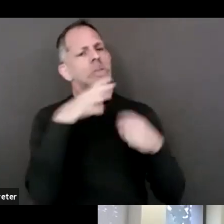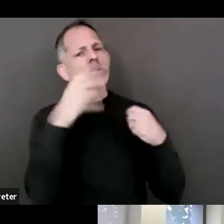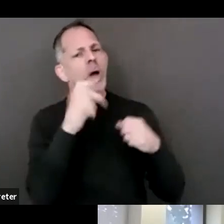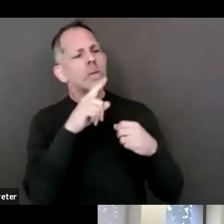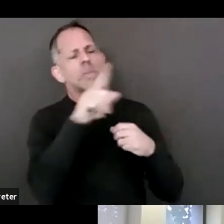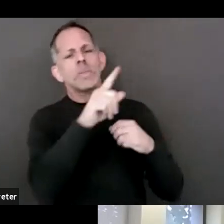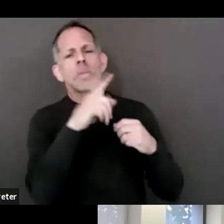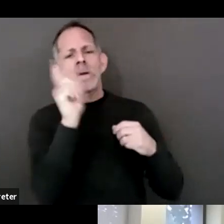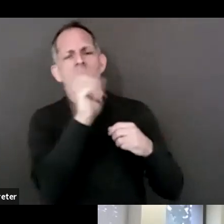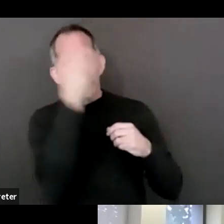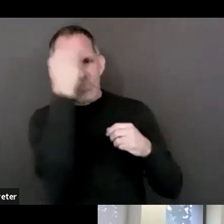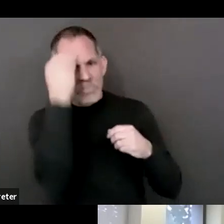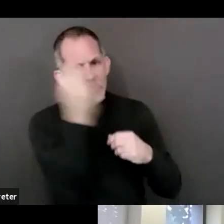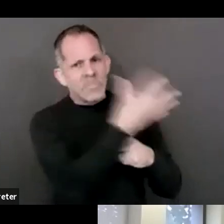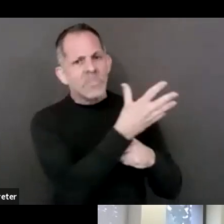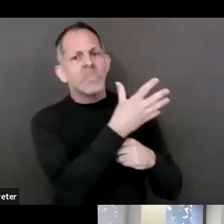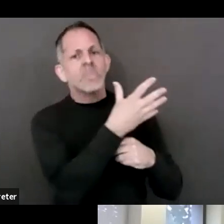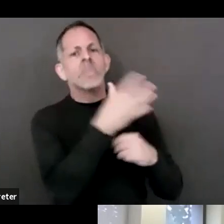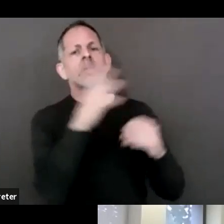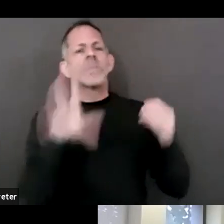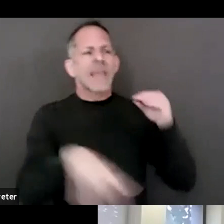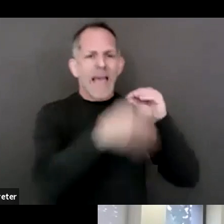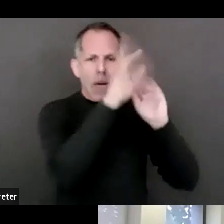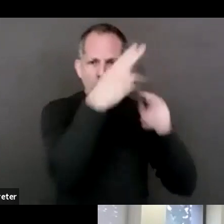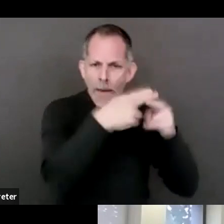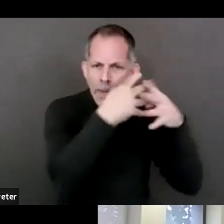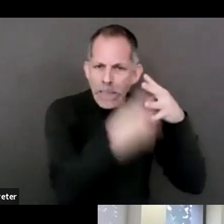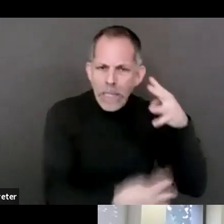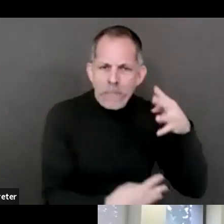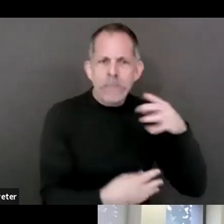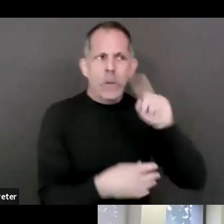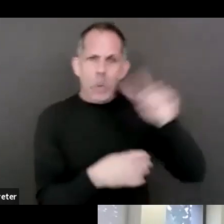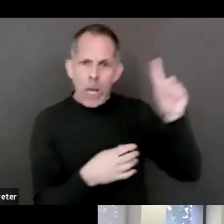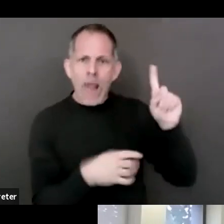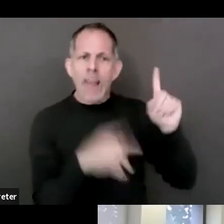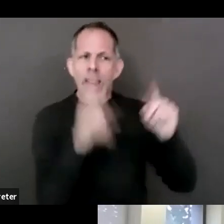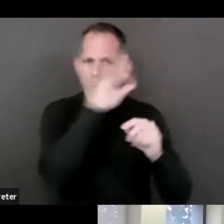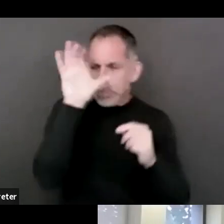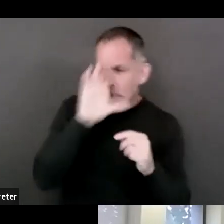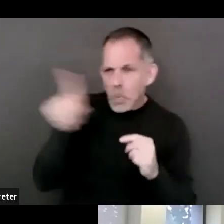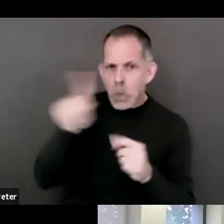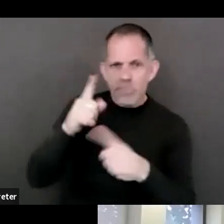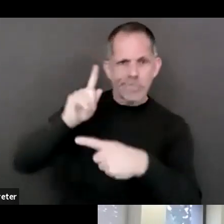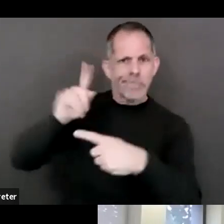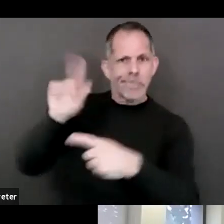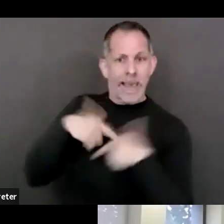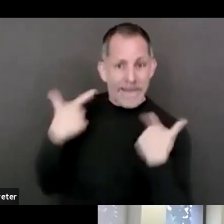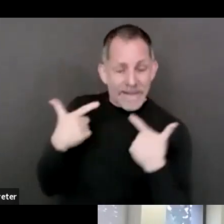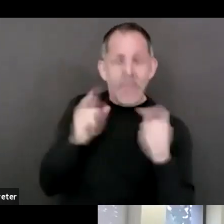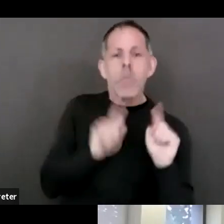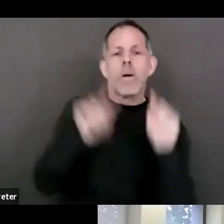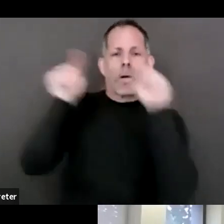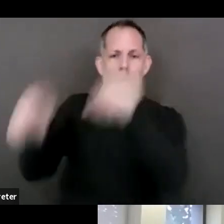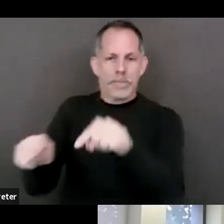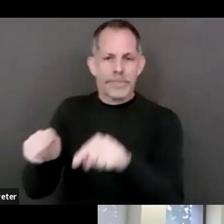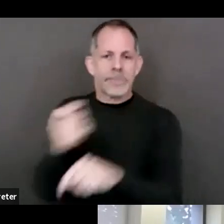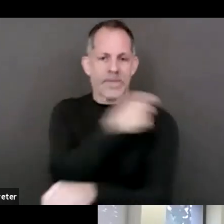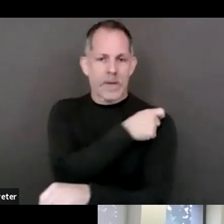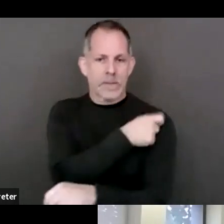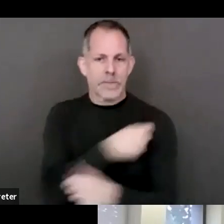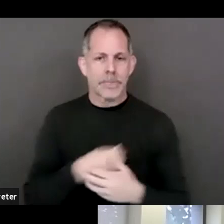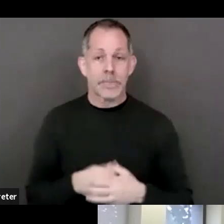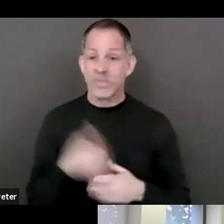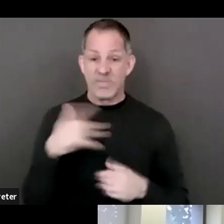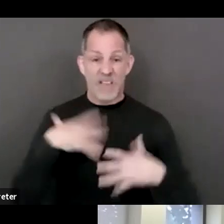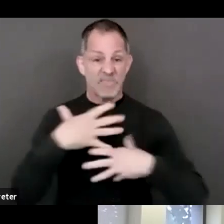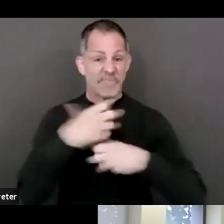to us. And again, about a week turnaround time is all. That's my presentation. Hopefully, if anybody has questions, they've popped it